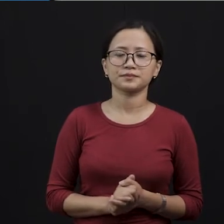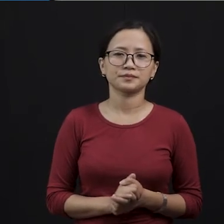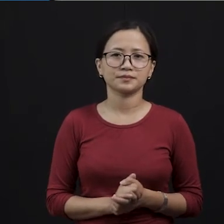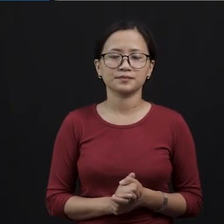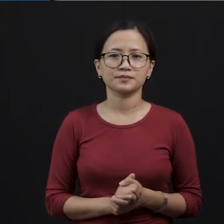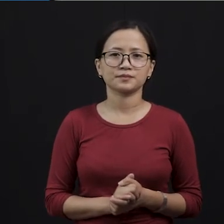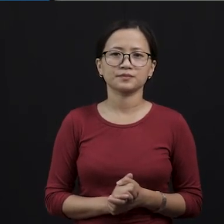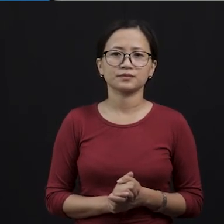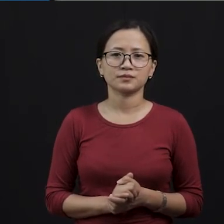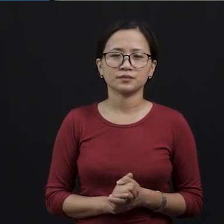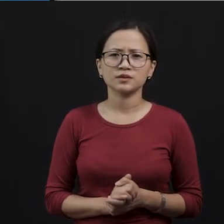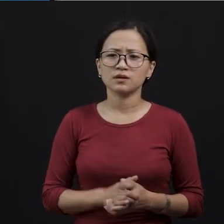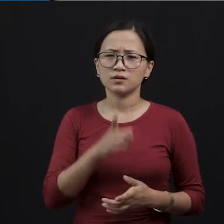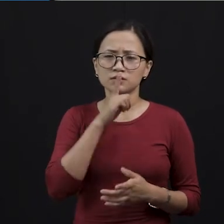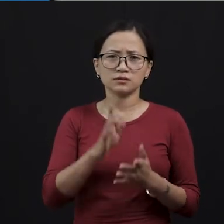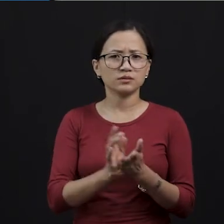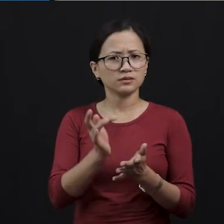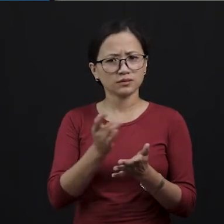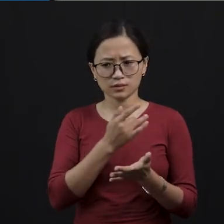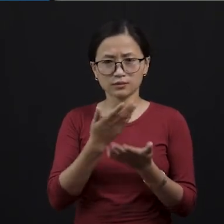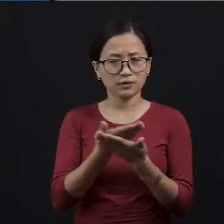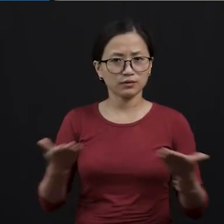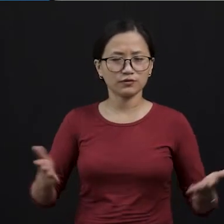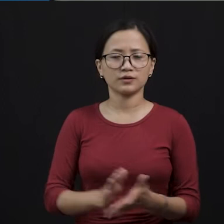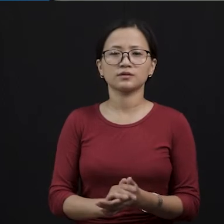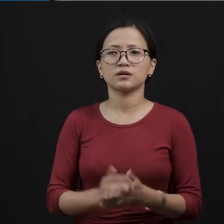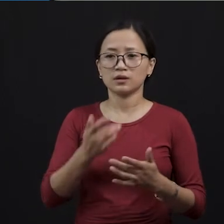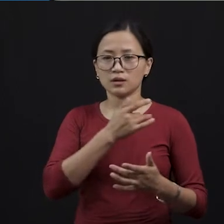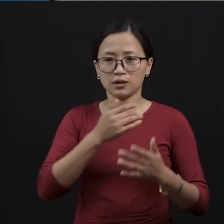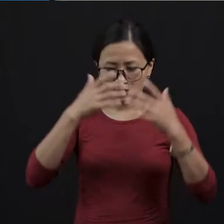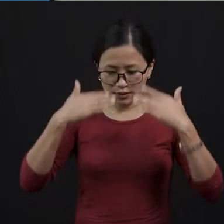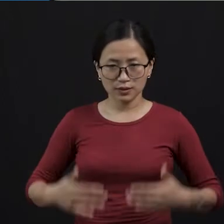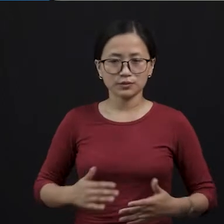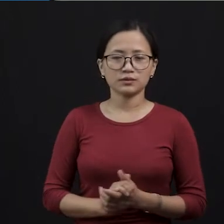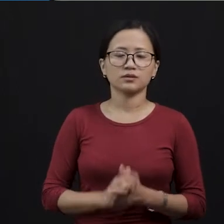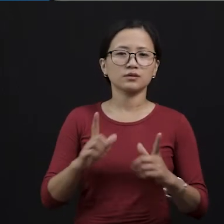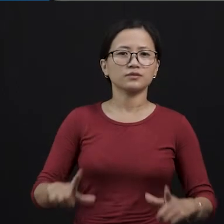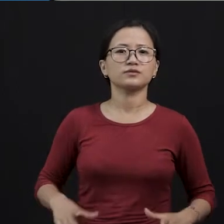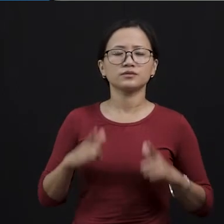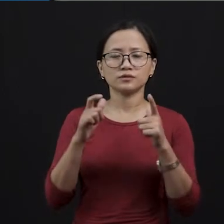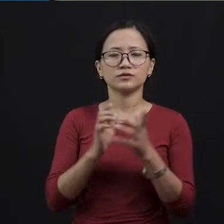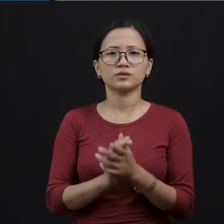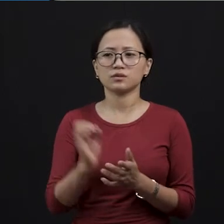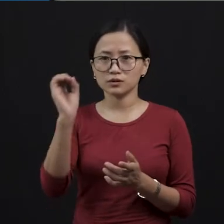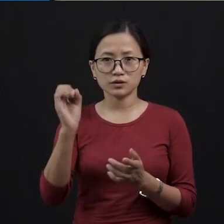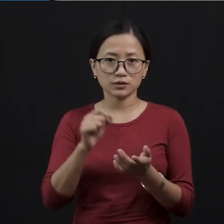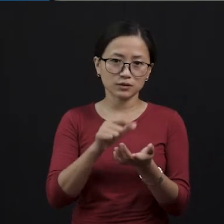desert, coastal region. So such kind of habitat. And you will find different kinds of living organisms living in different kinds